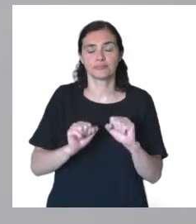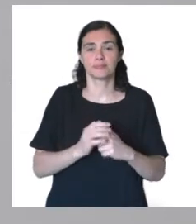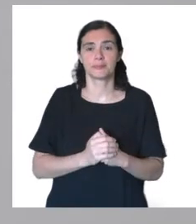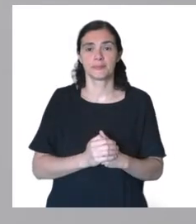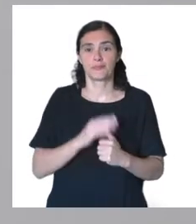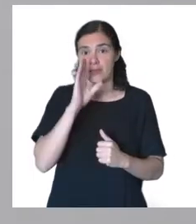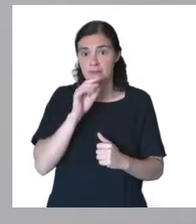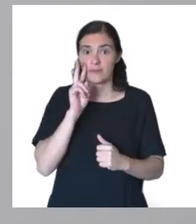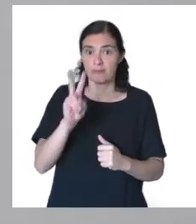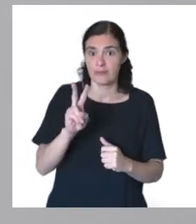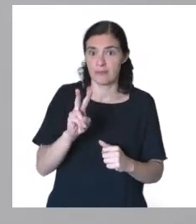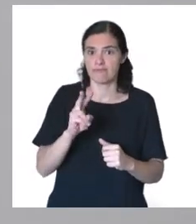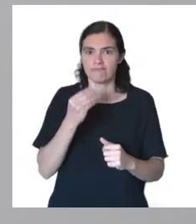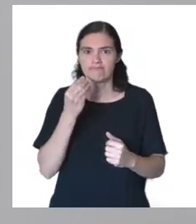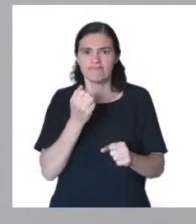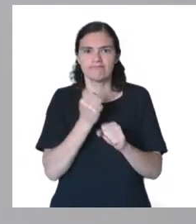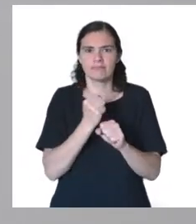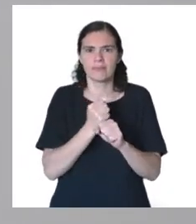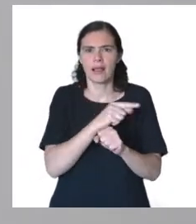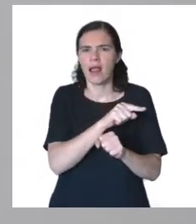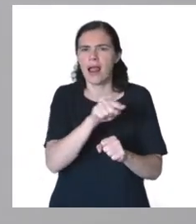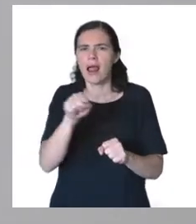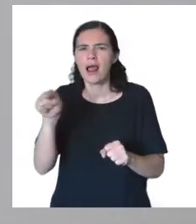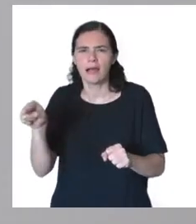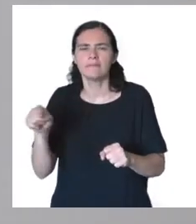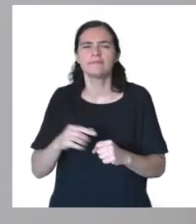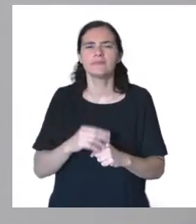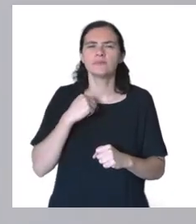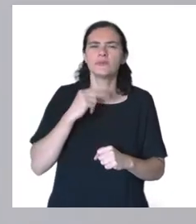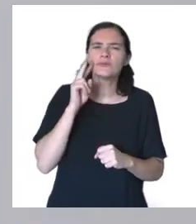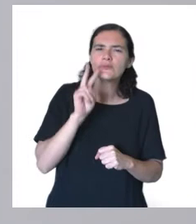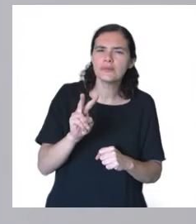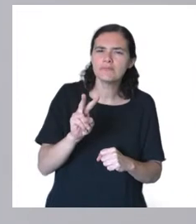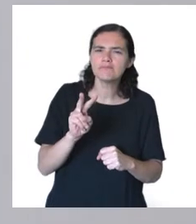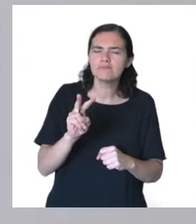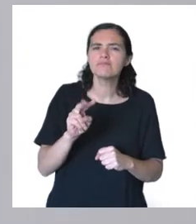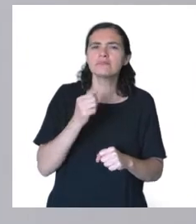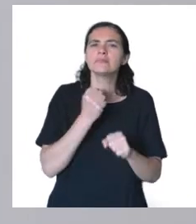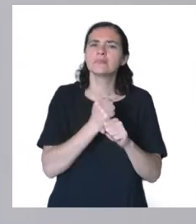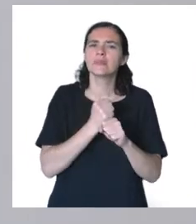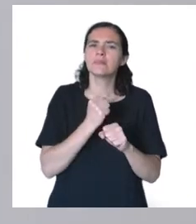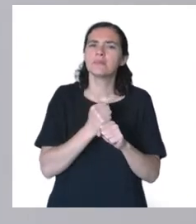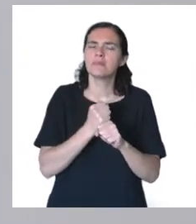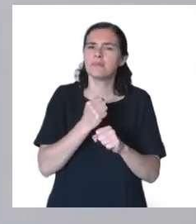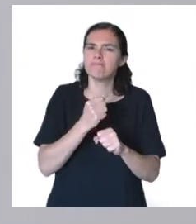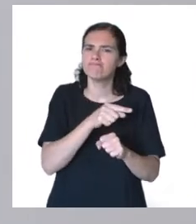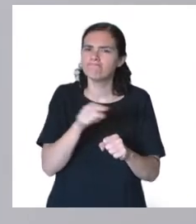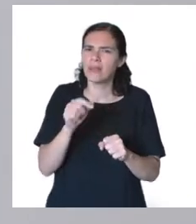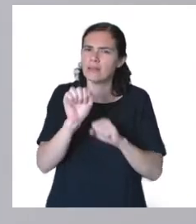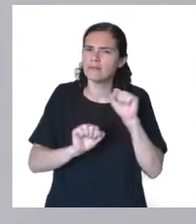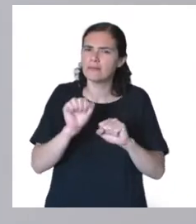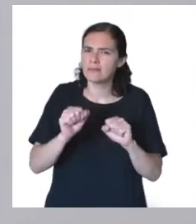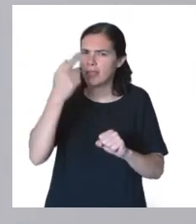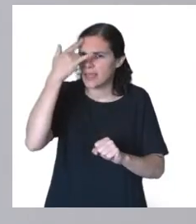thinking. If we continue to look at what the blocks are in the work, we will see that throughout our work,